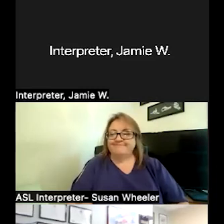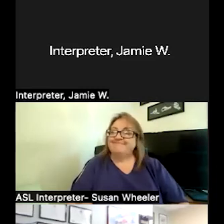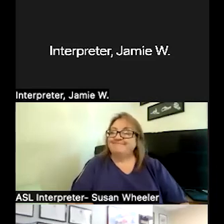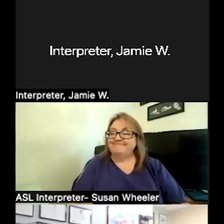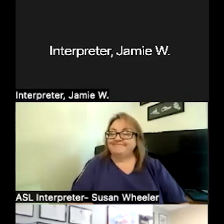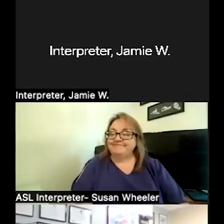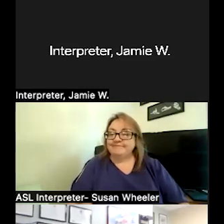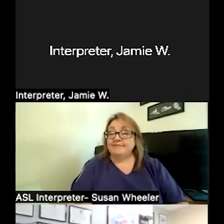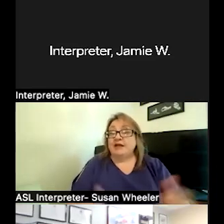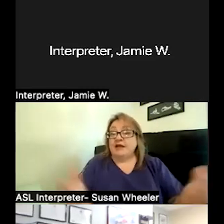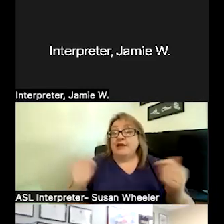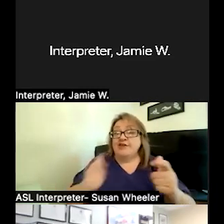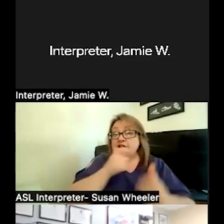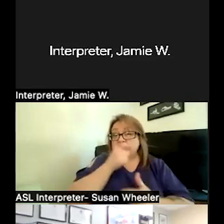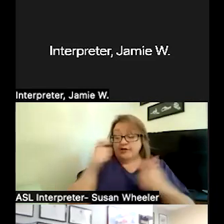And here we have a large